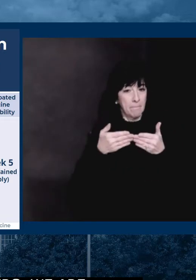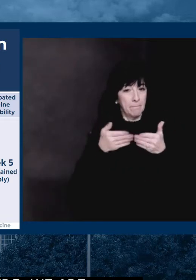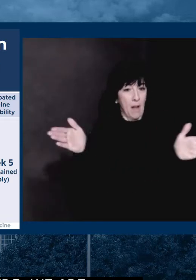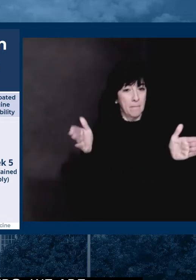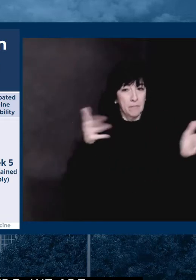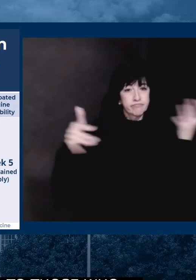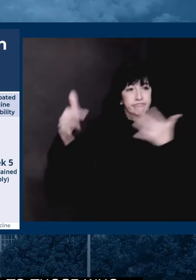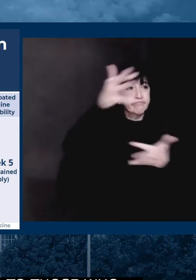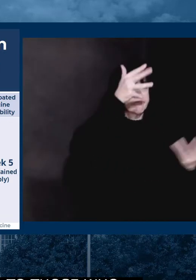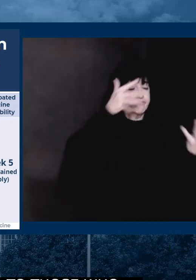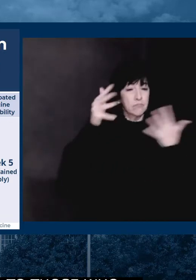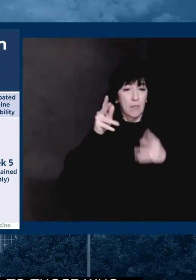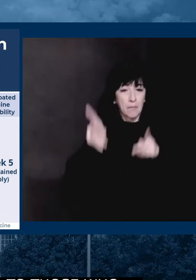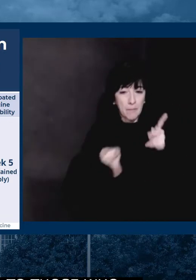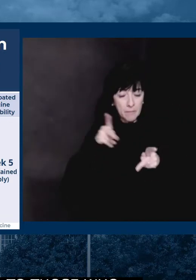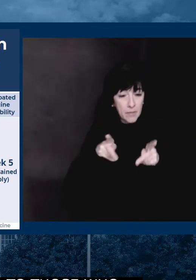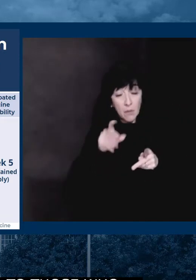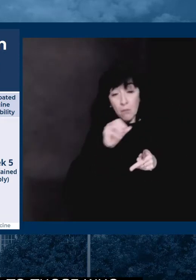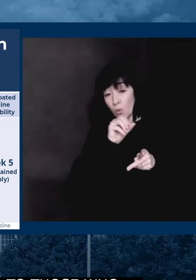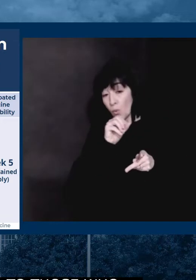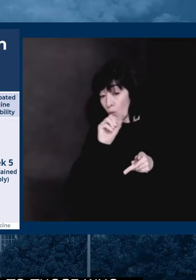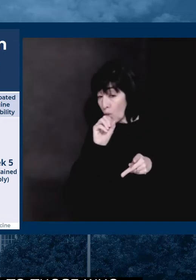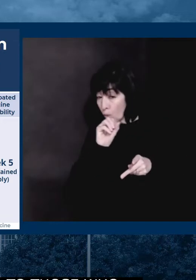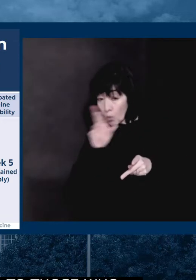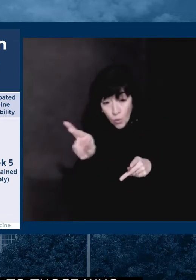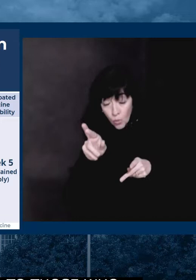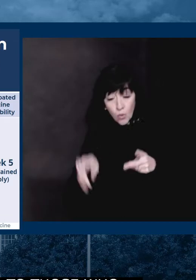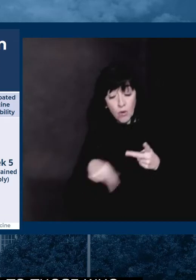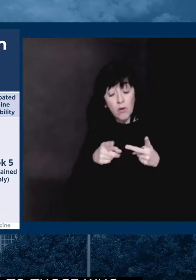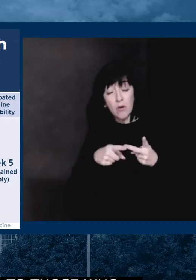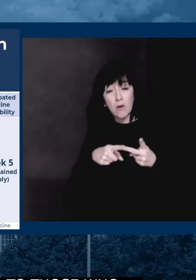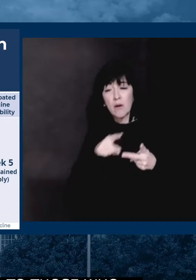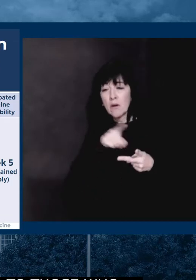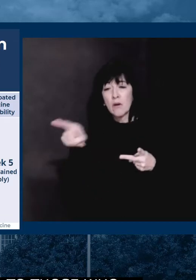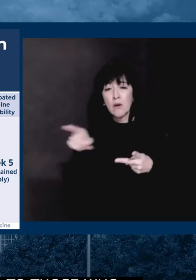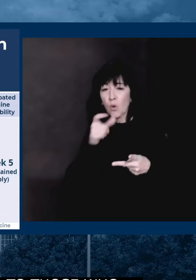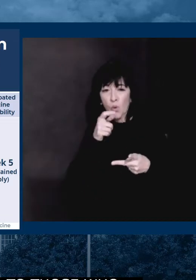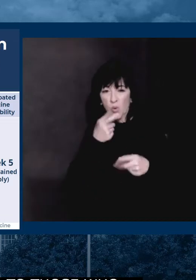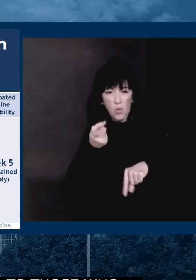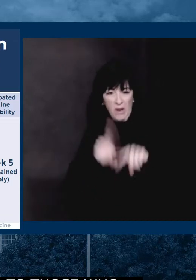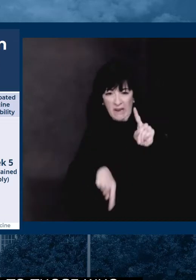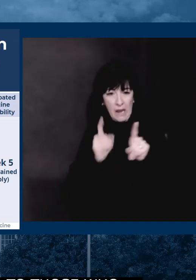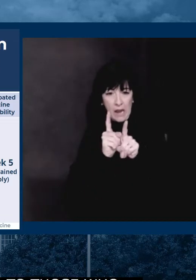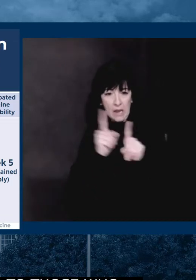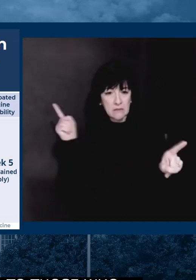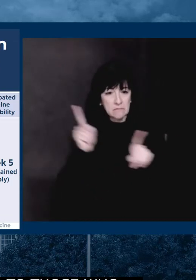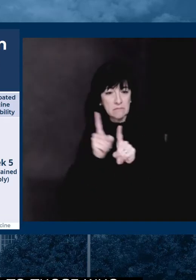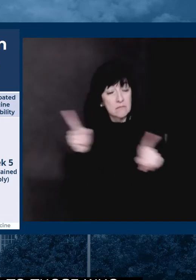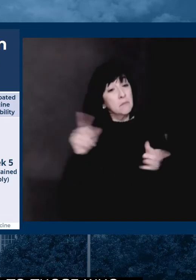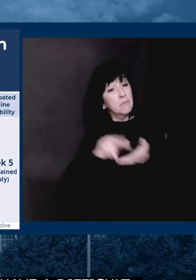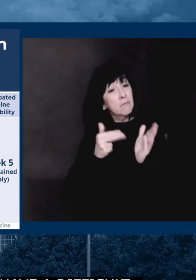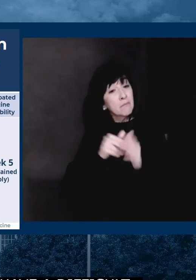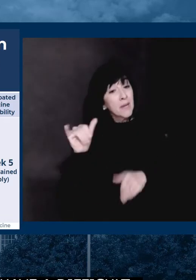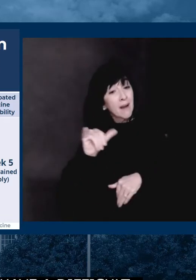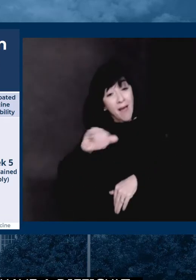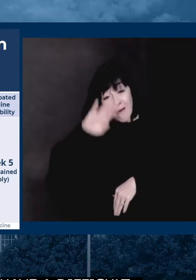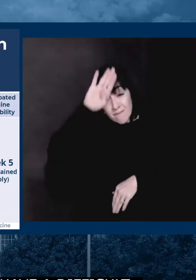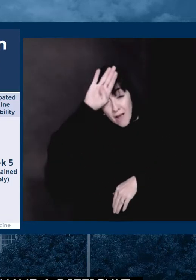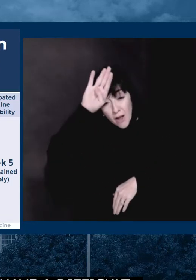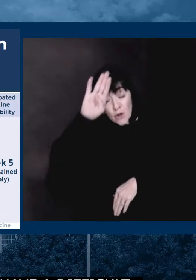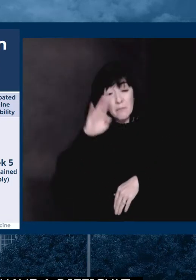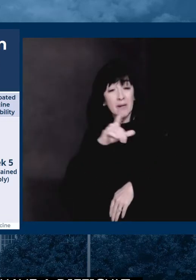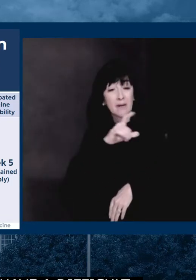both. So of course, other first responders like firefighters and police have close contact with members of the